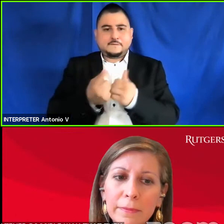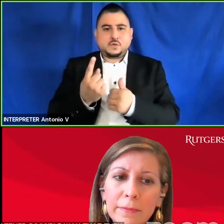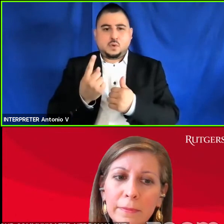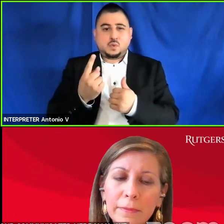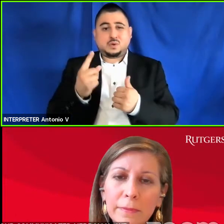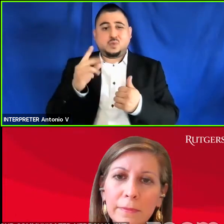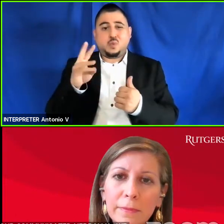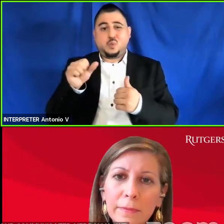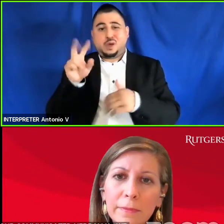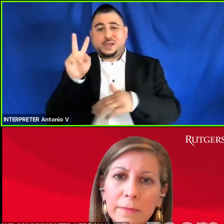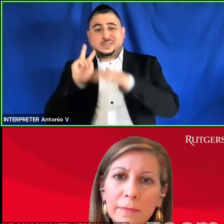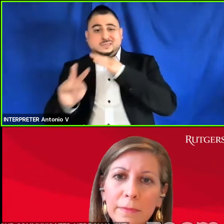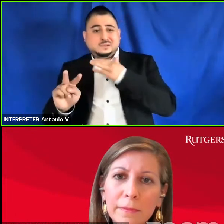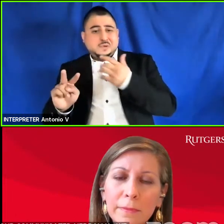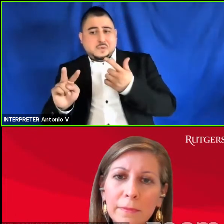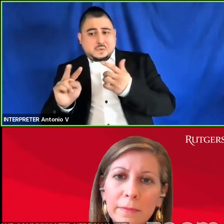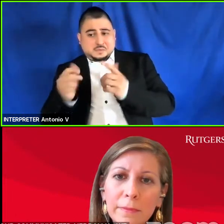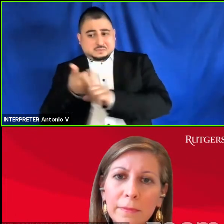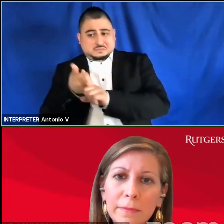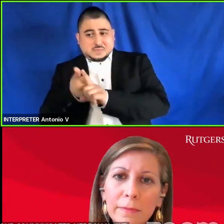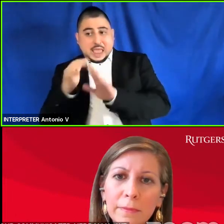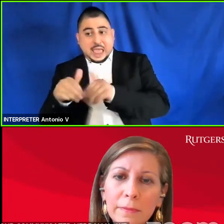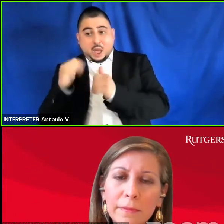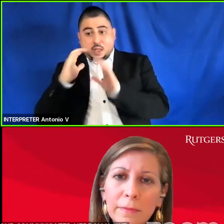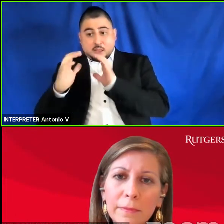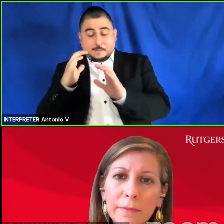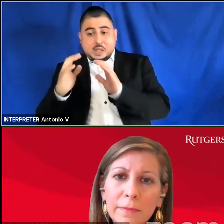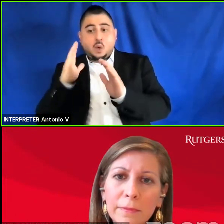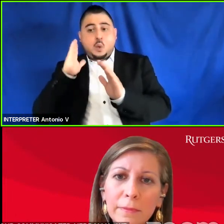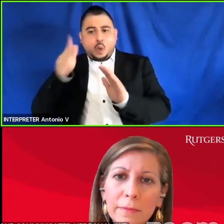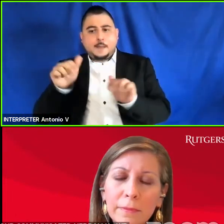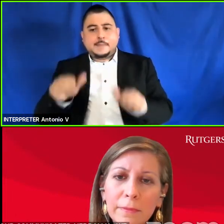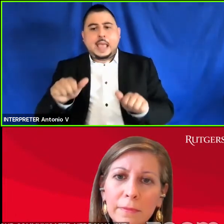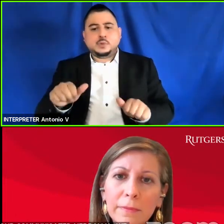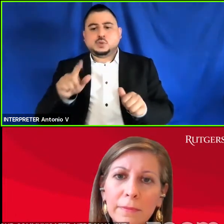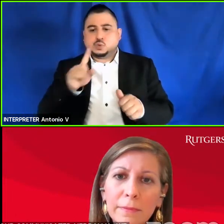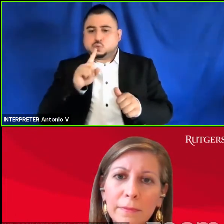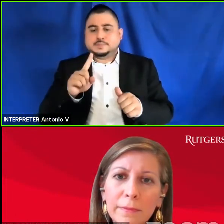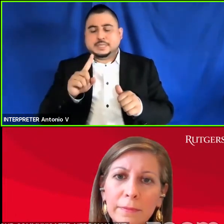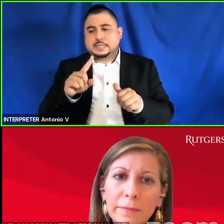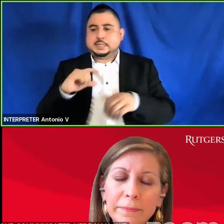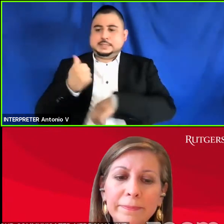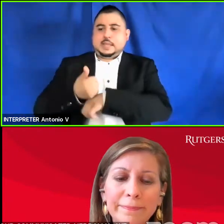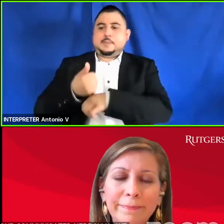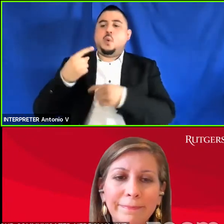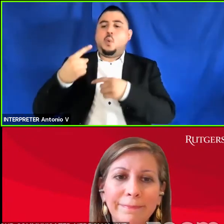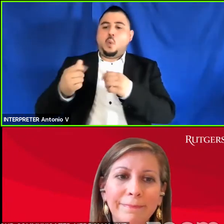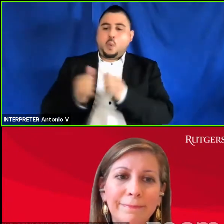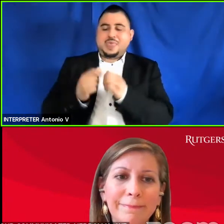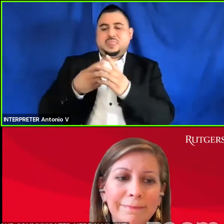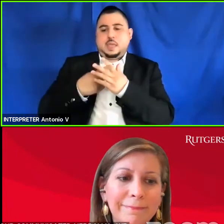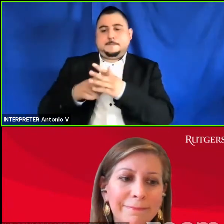just anticipating that how they communicated would be able to be done with the emerging technology.